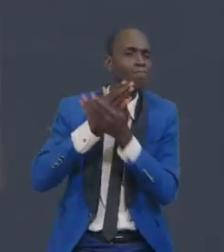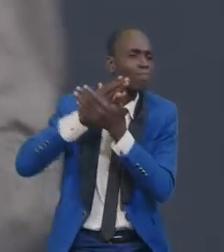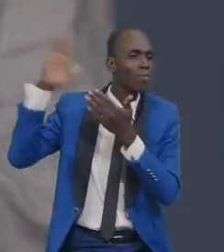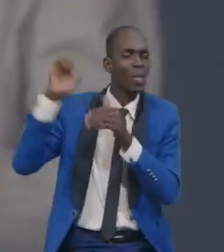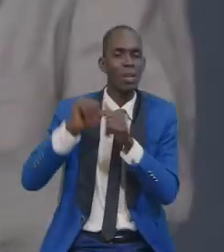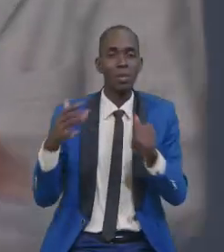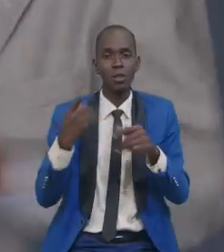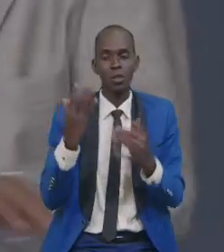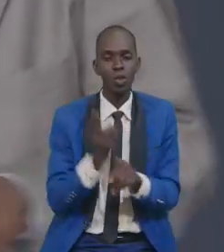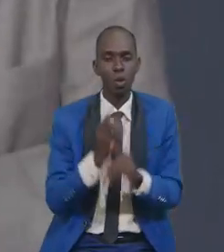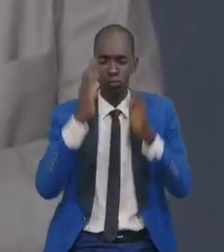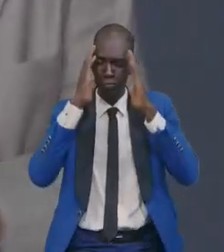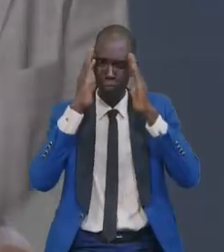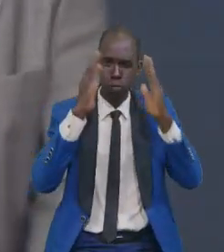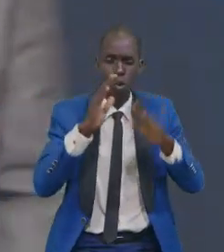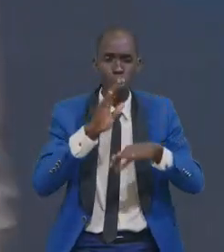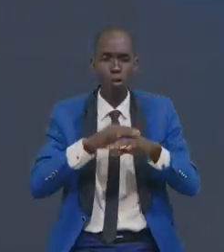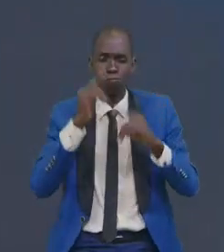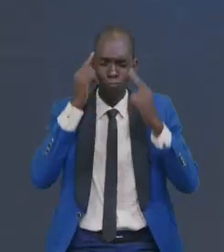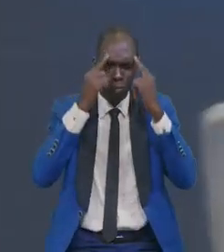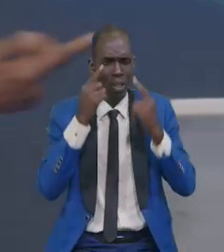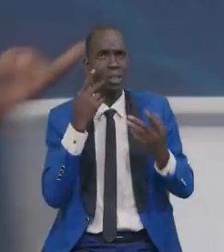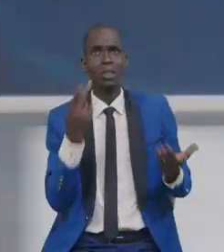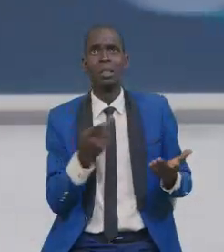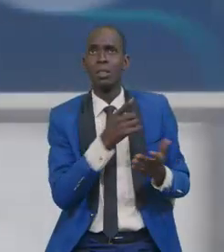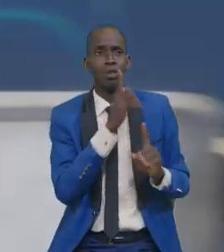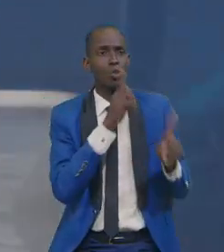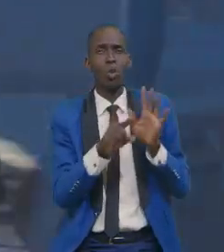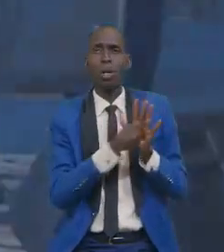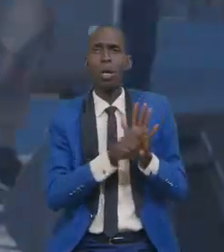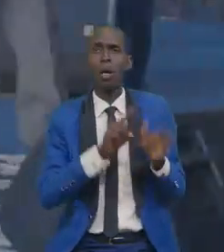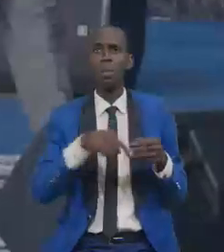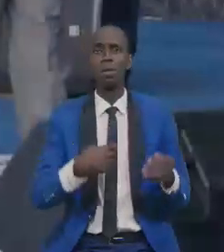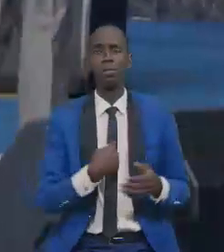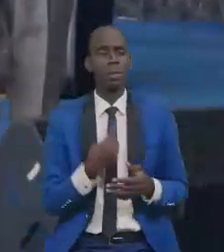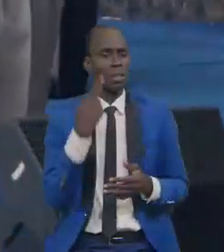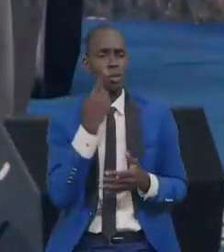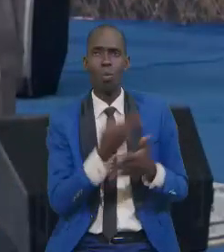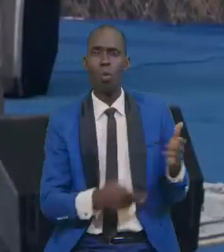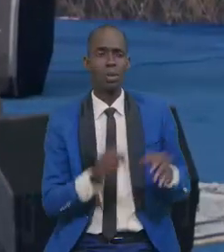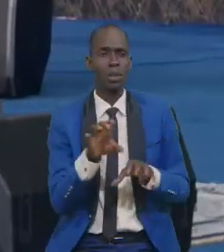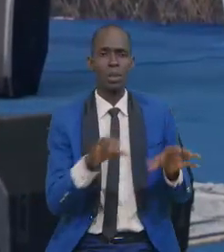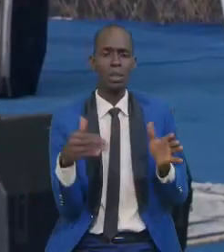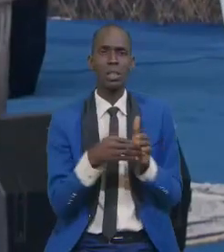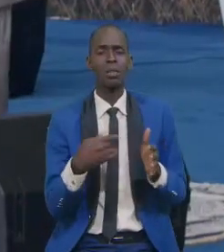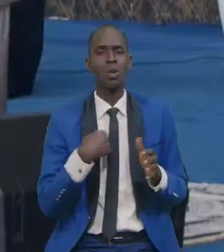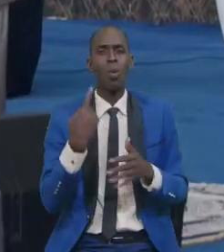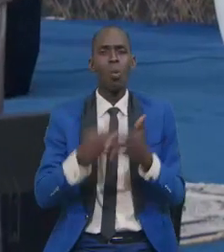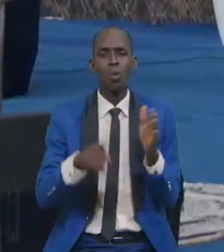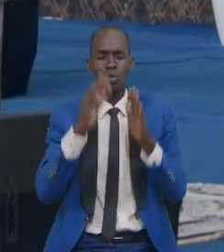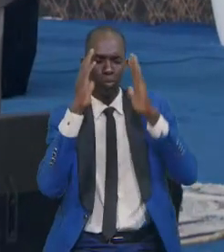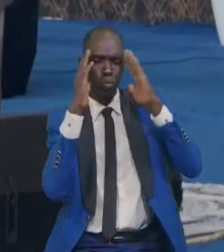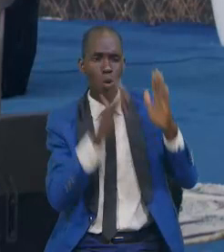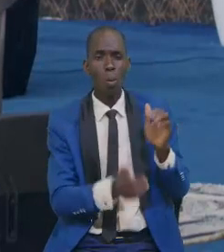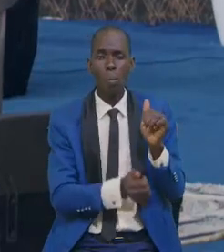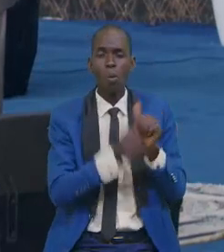offers you. All you can think about, look at what he said about me. Look at what he did against me. All you can think about is,